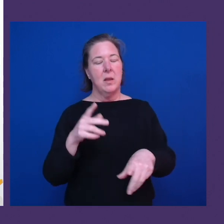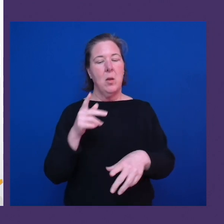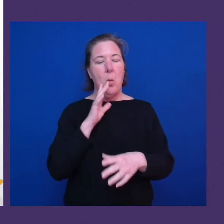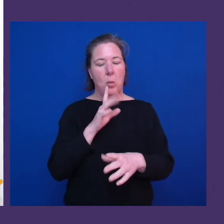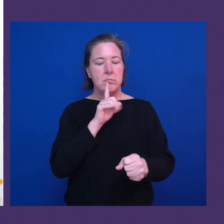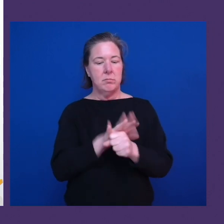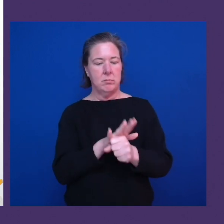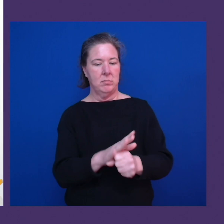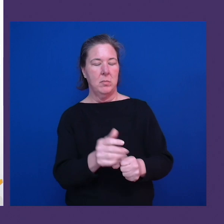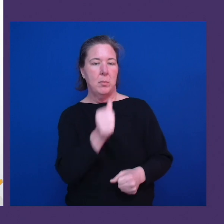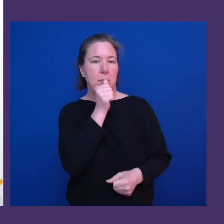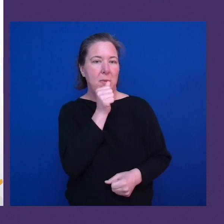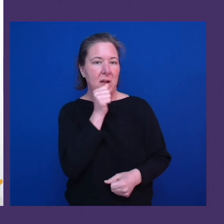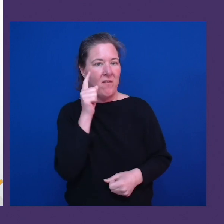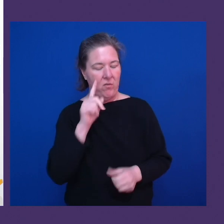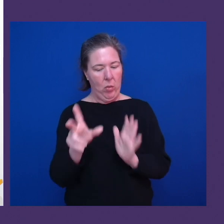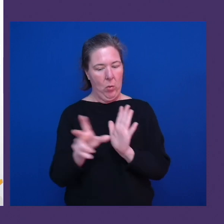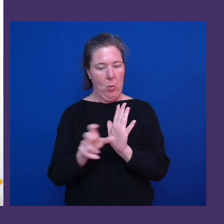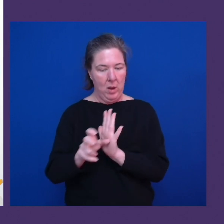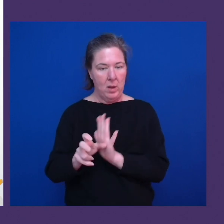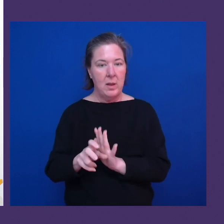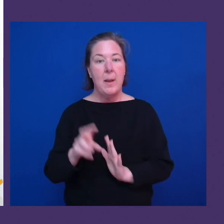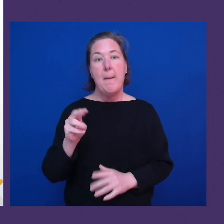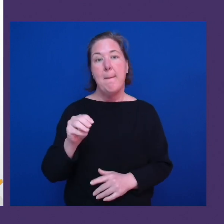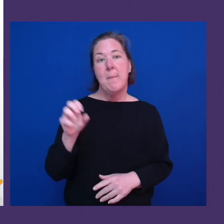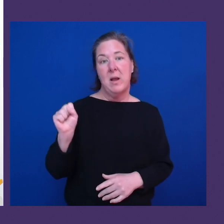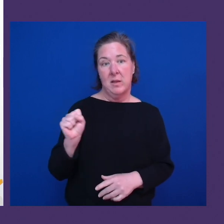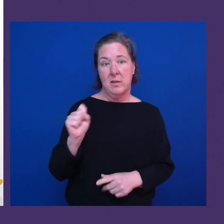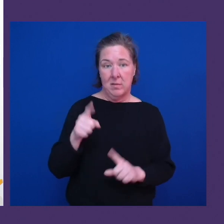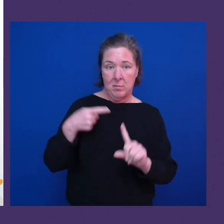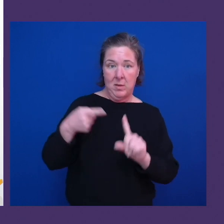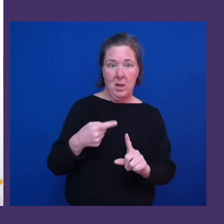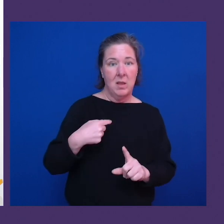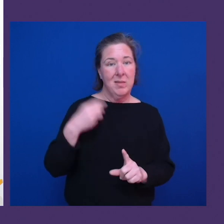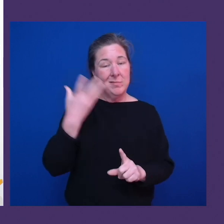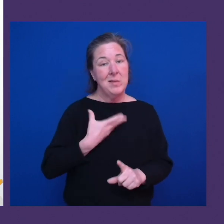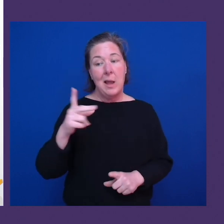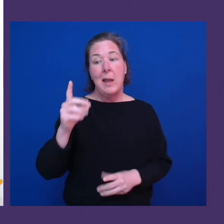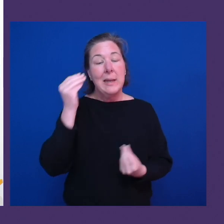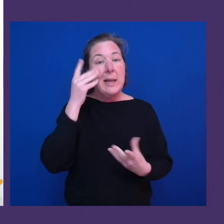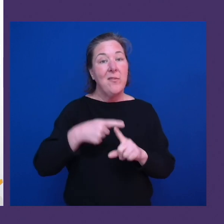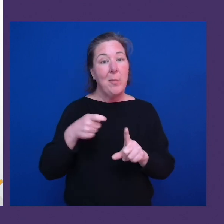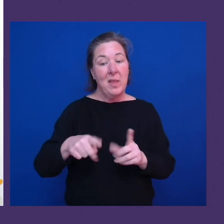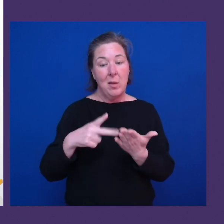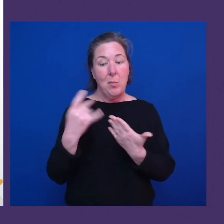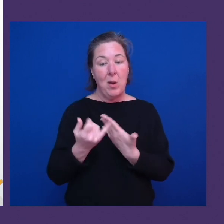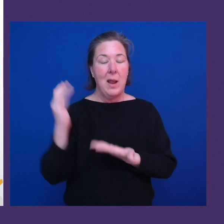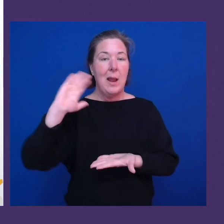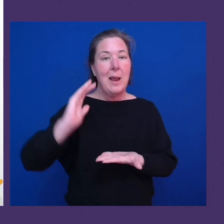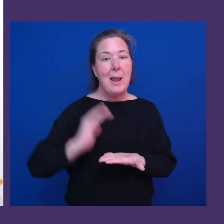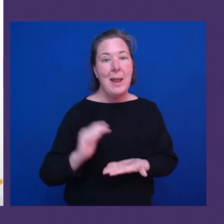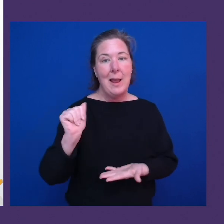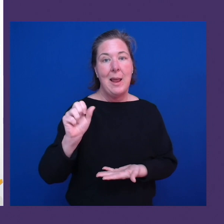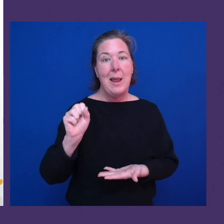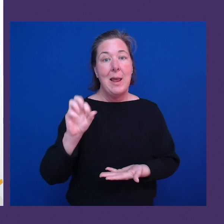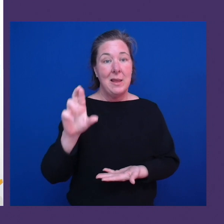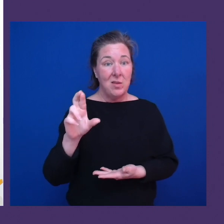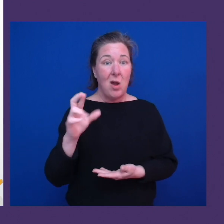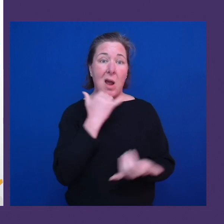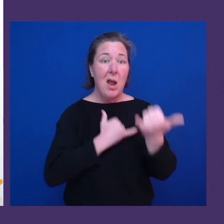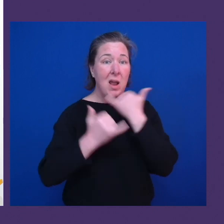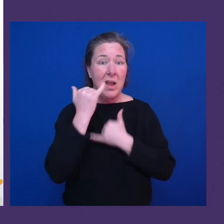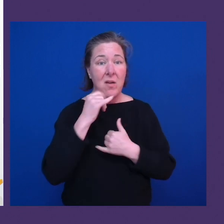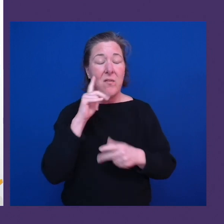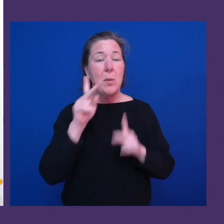recordings. At Microsoft in particular, I've been told that data from this project has reduced ASR error rates for users with speech